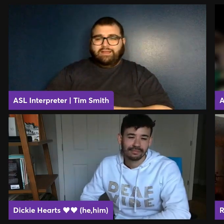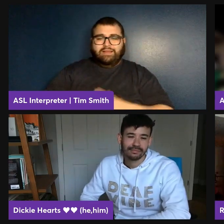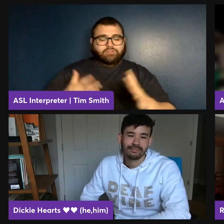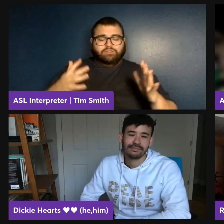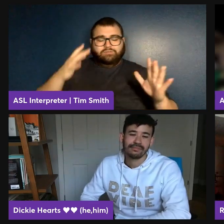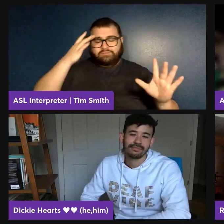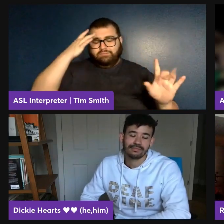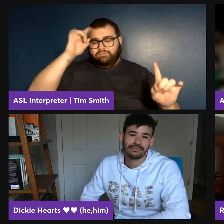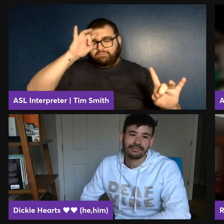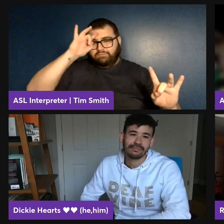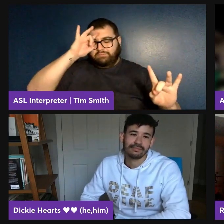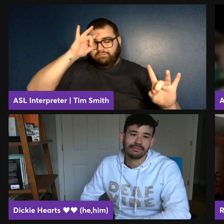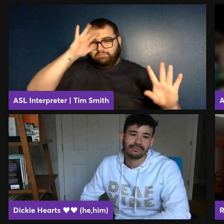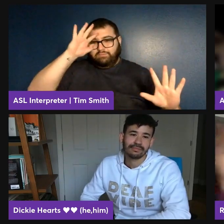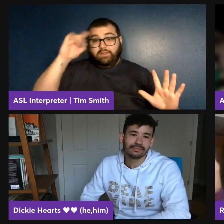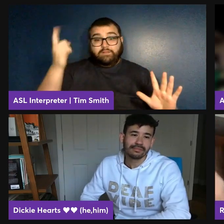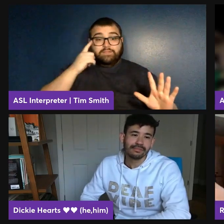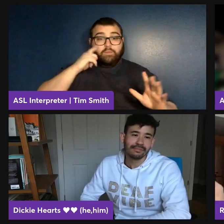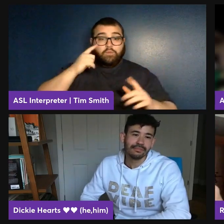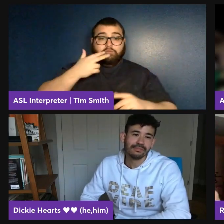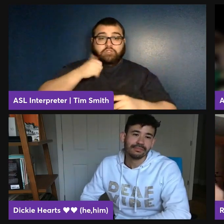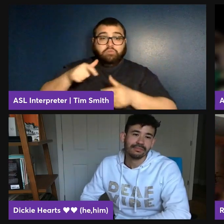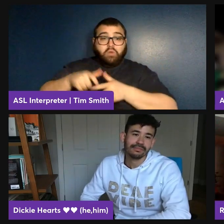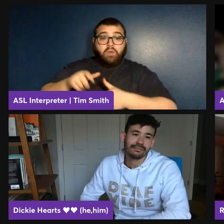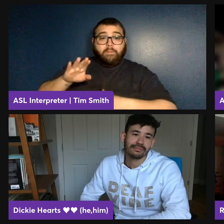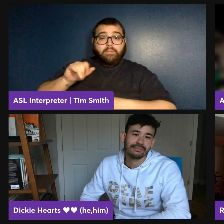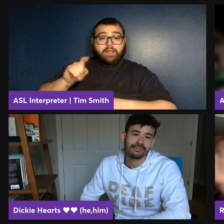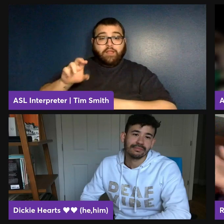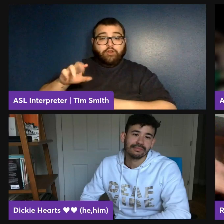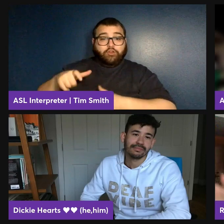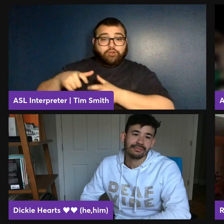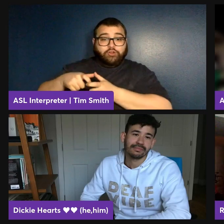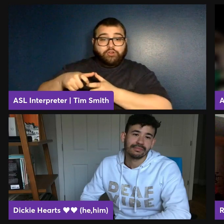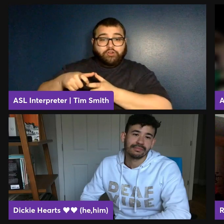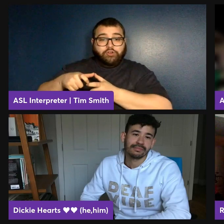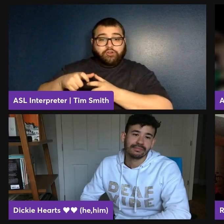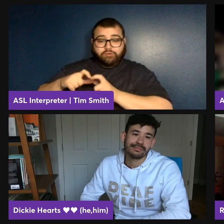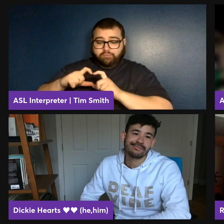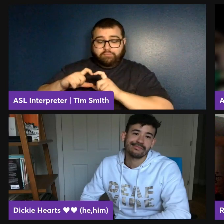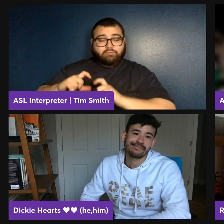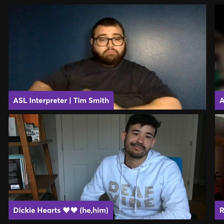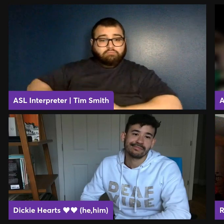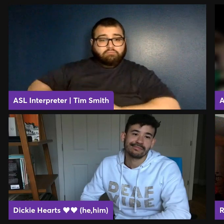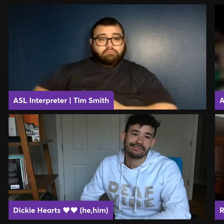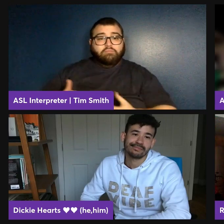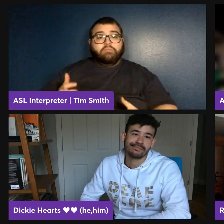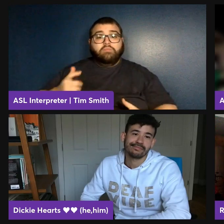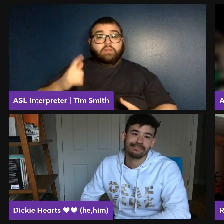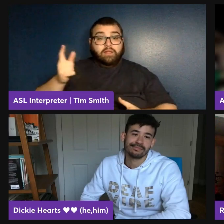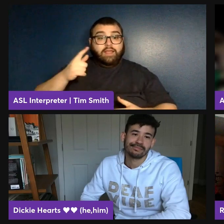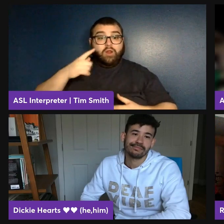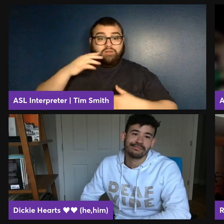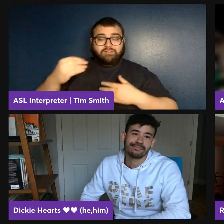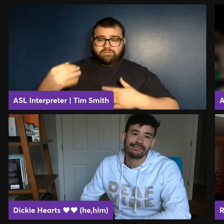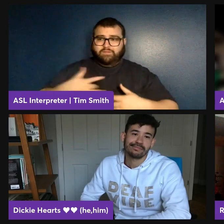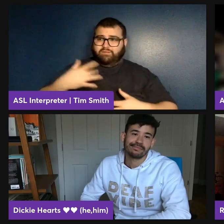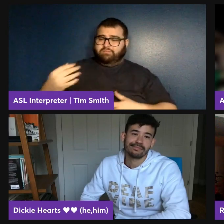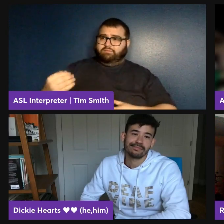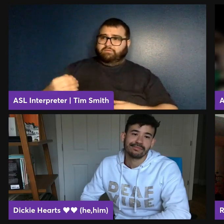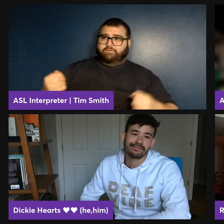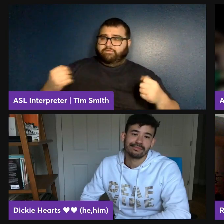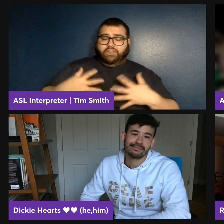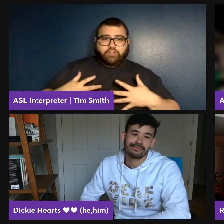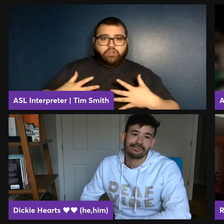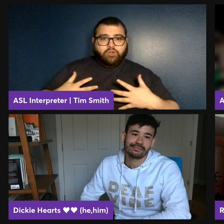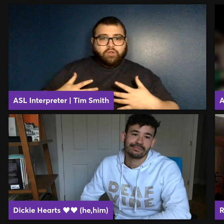beyond. It's somebody with a very small bladder, but for many other reasons that, like, it instills fear. I can't get up. I